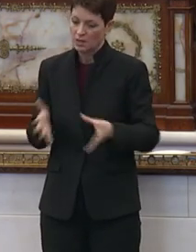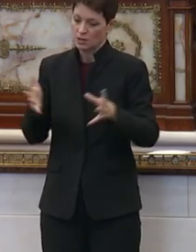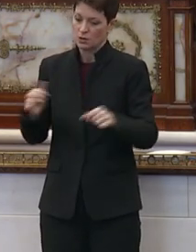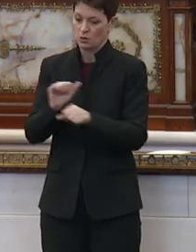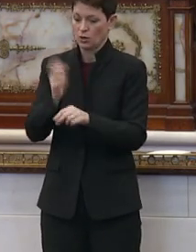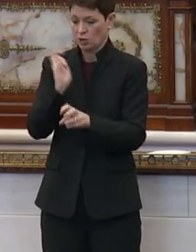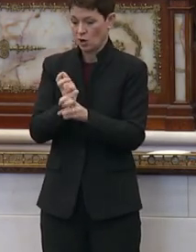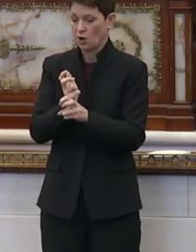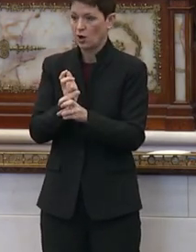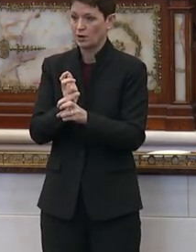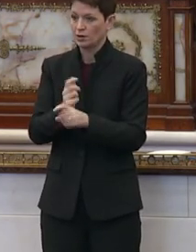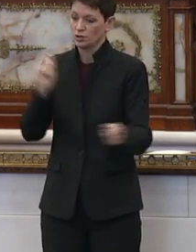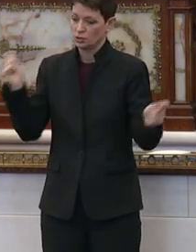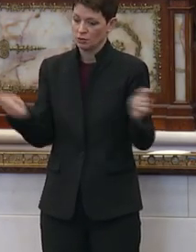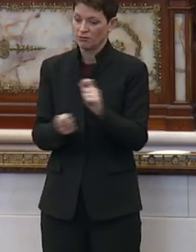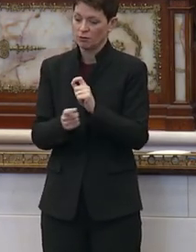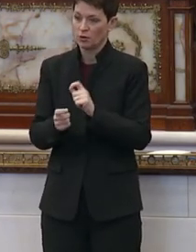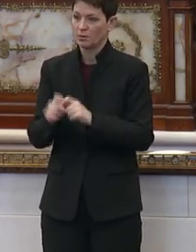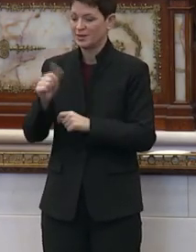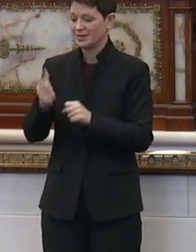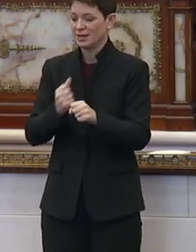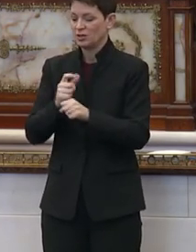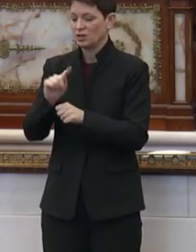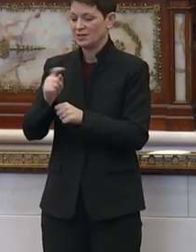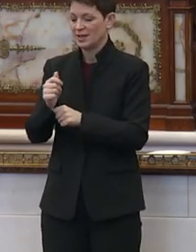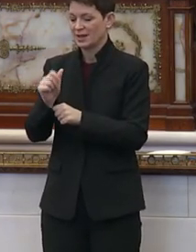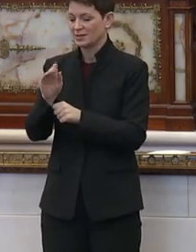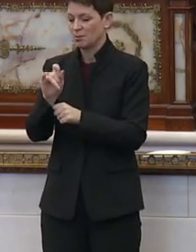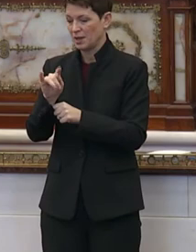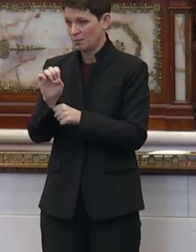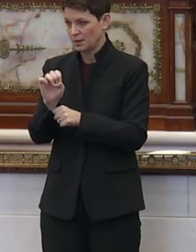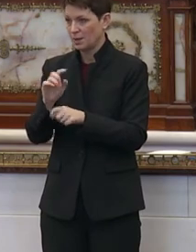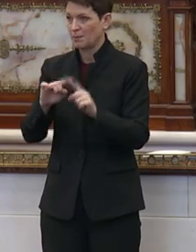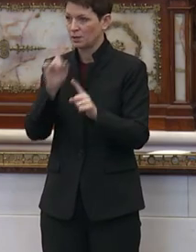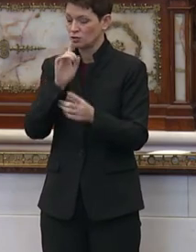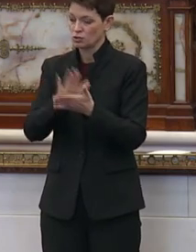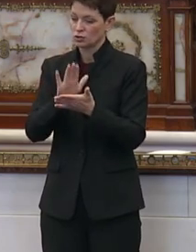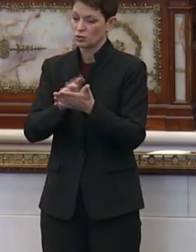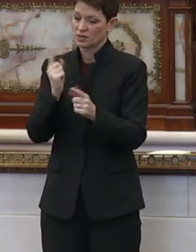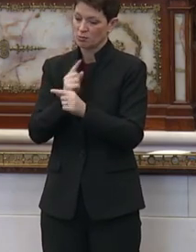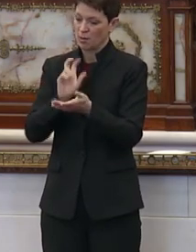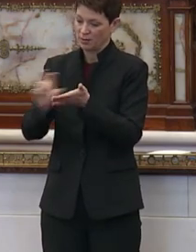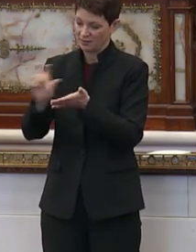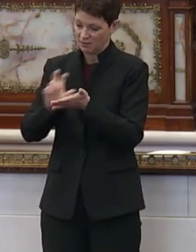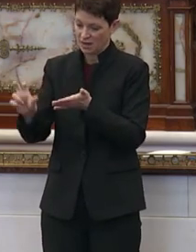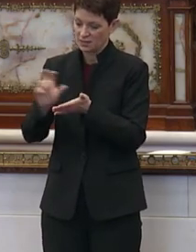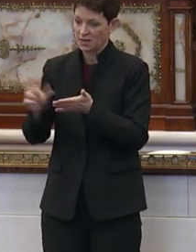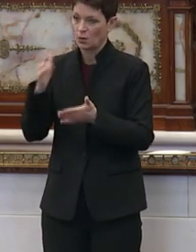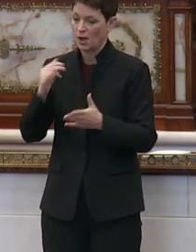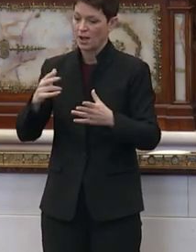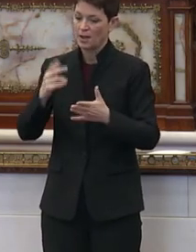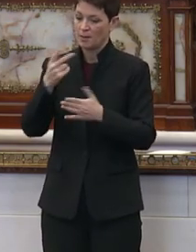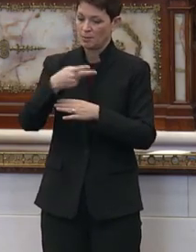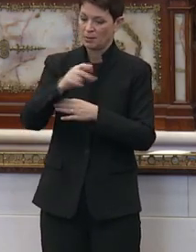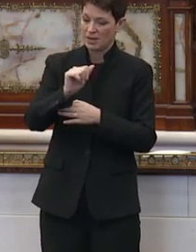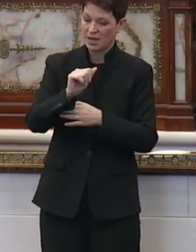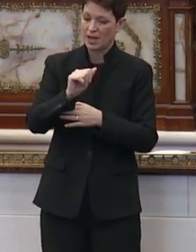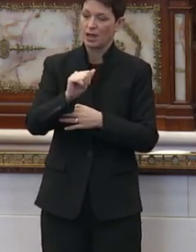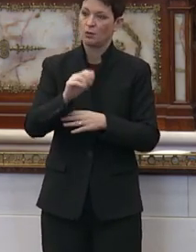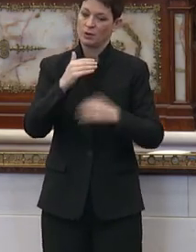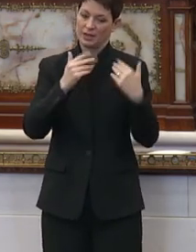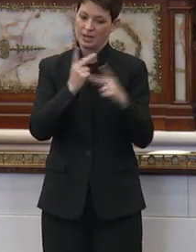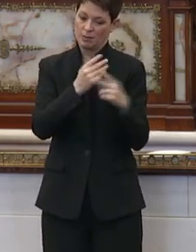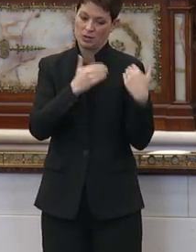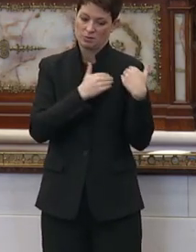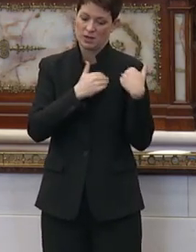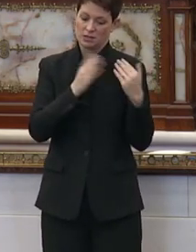hard to reform the tenure tax abatement, to make sure that schools get properly funded, and why we'll take the parking authority to task